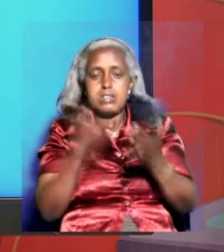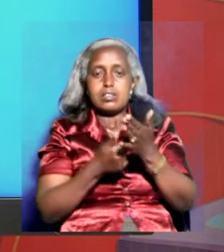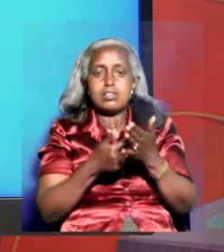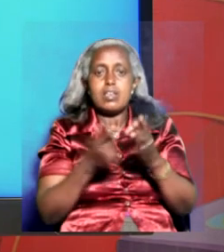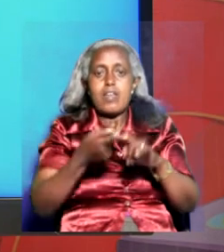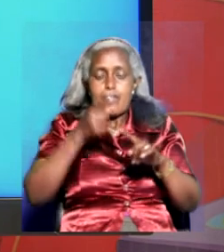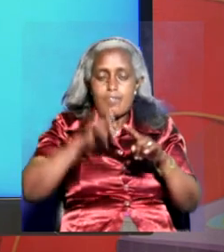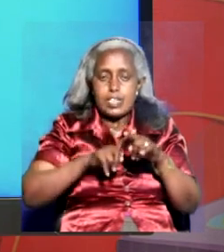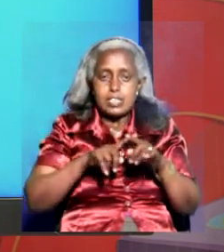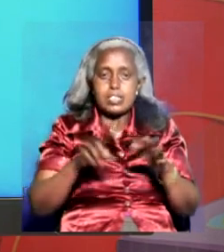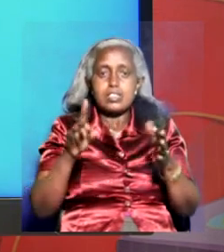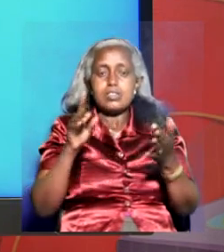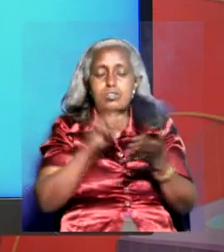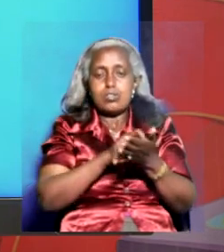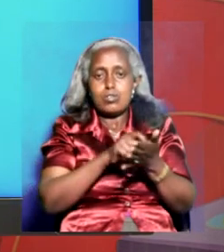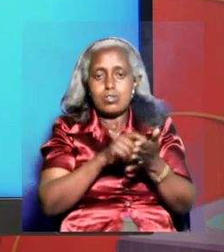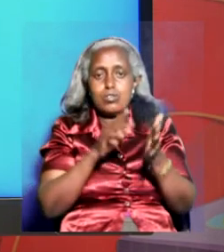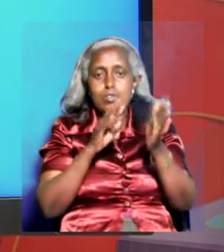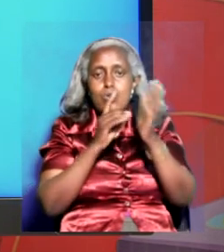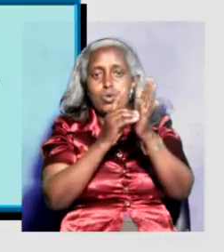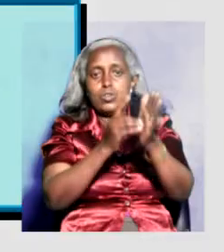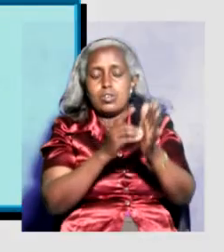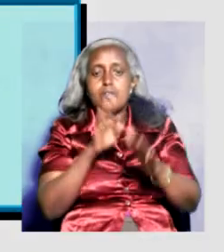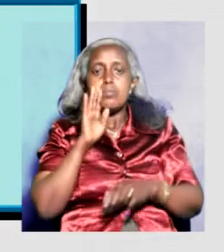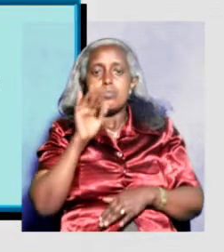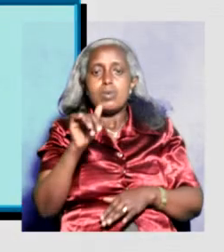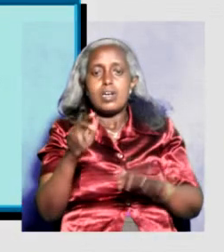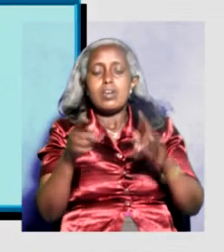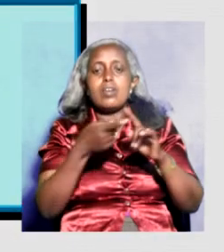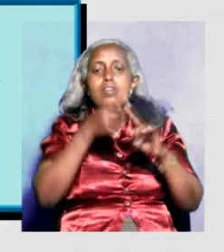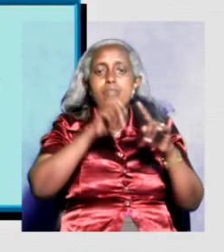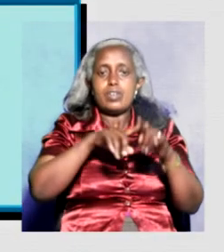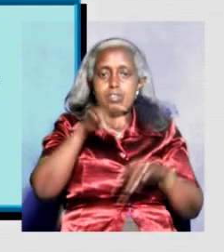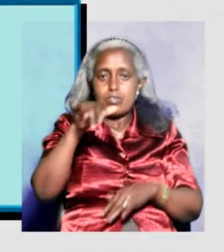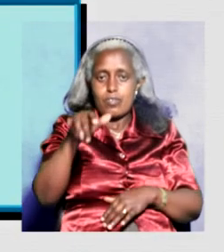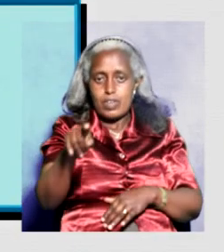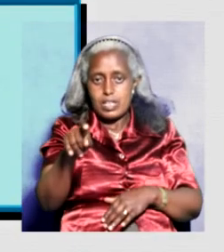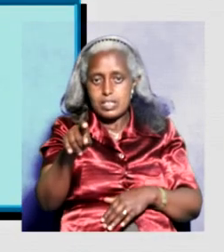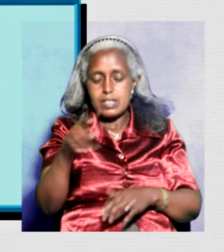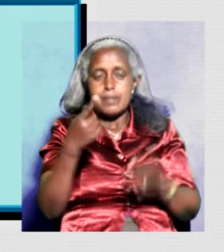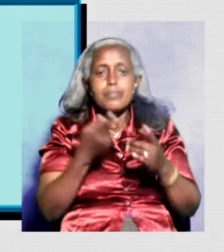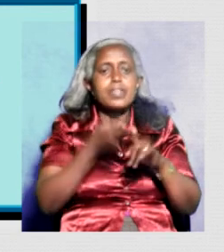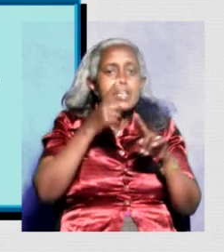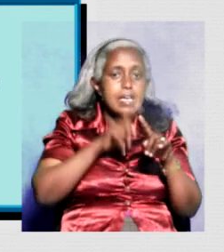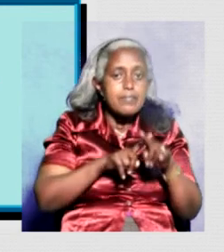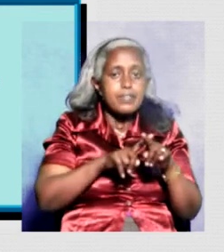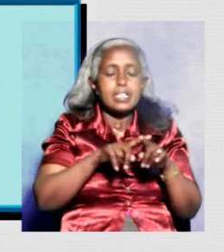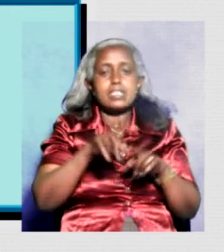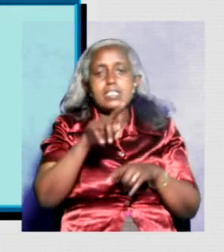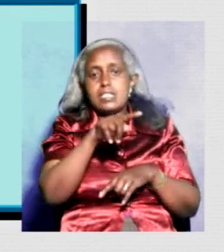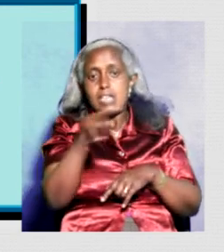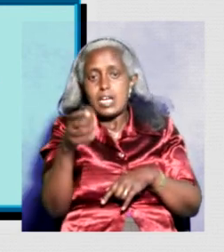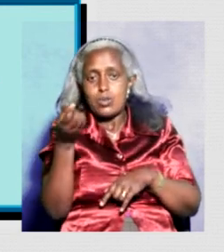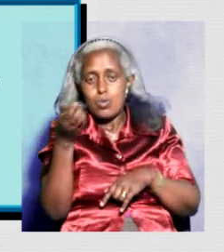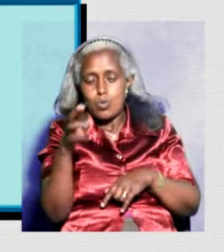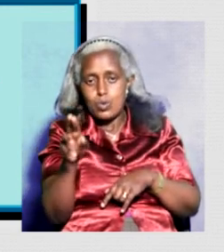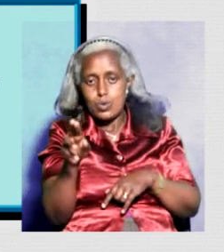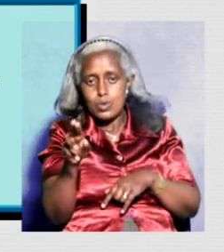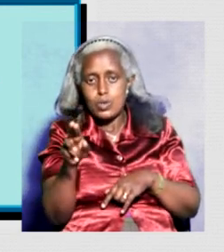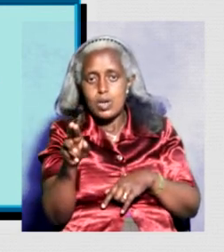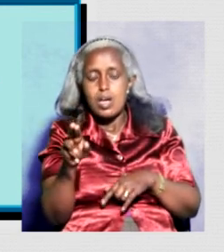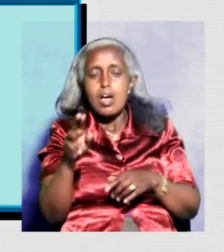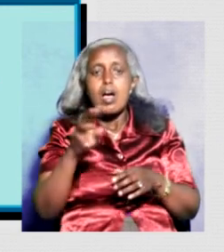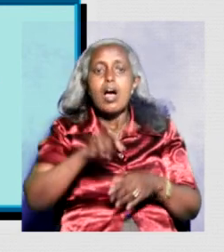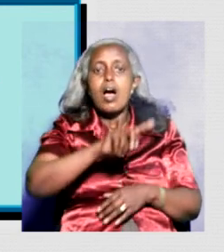by y is equal to sine inverse of x. So here, inverse sine or